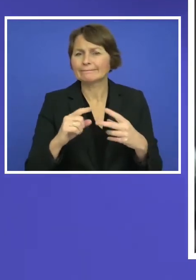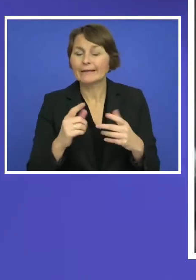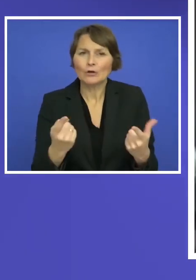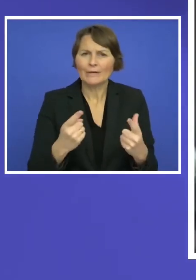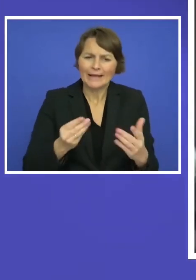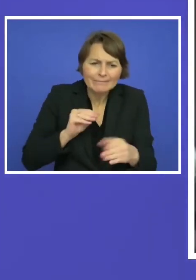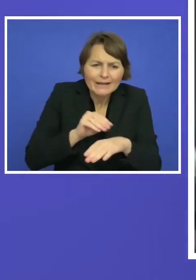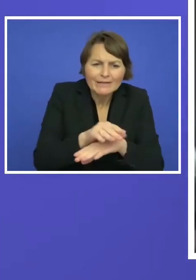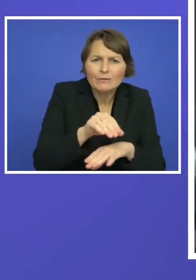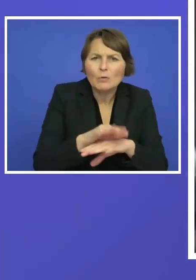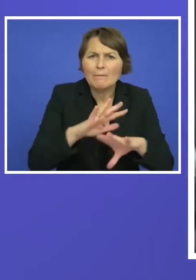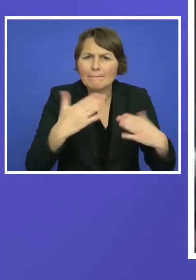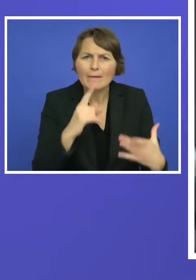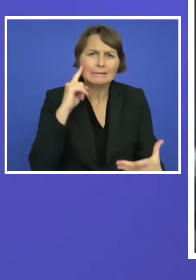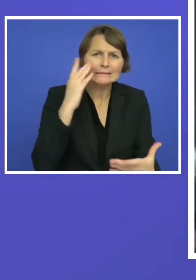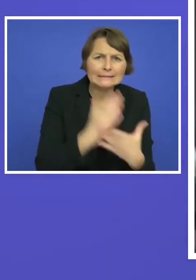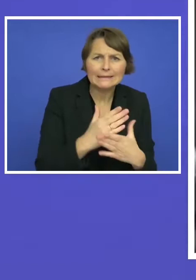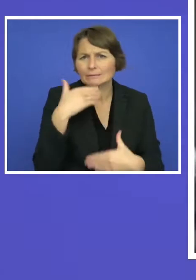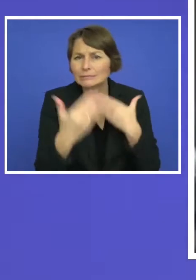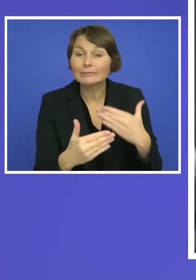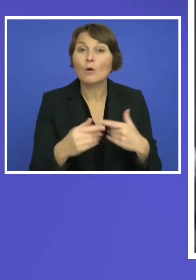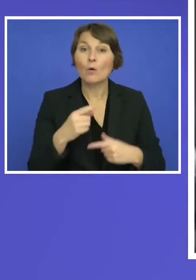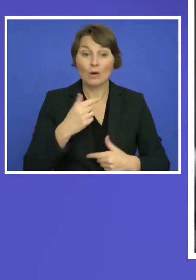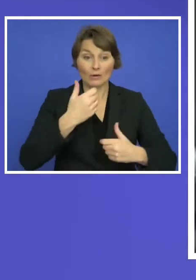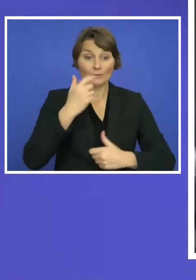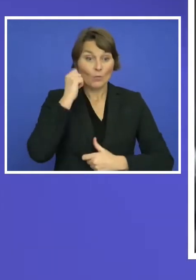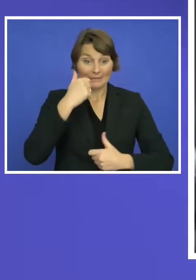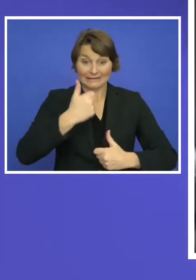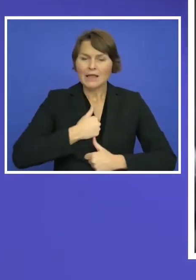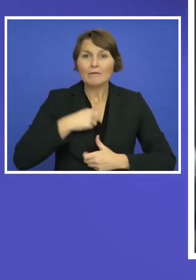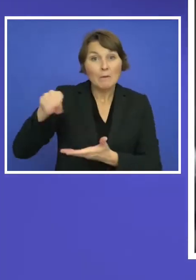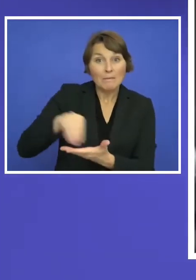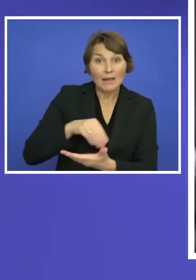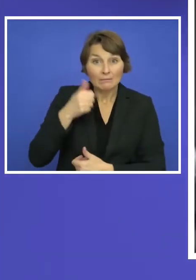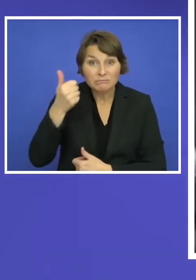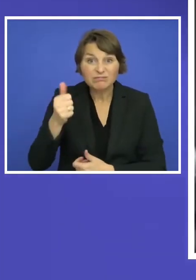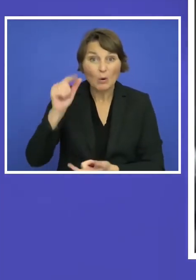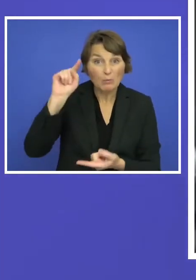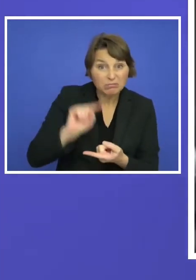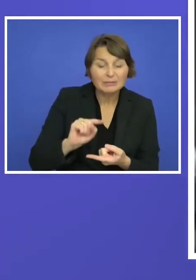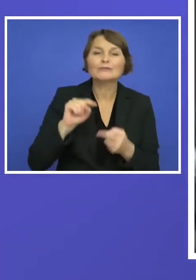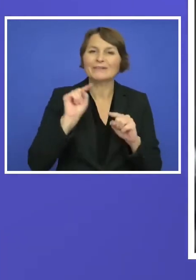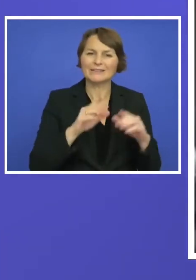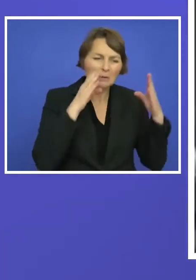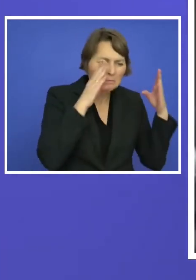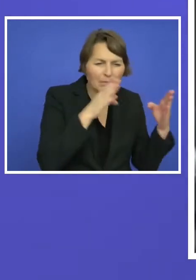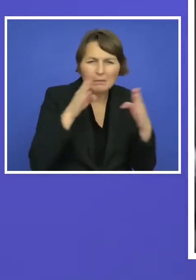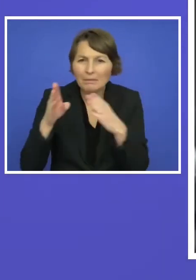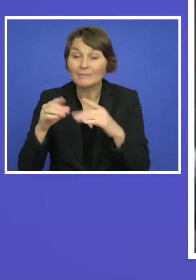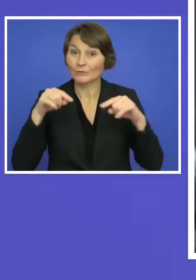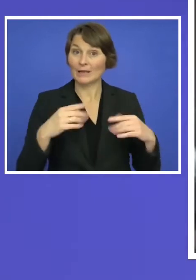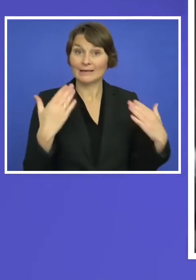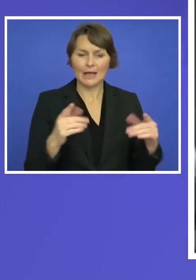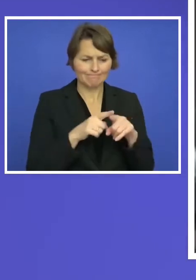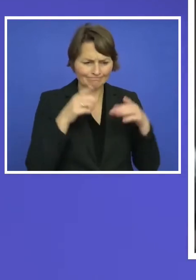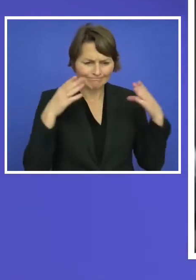even compensated, these are all issues that need to be addressed and further worked on. Today, we'll be really focusing on the theme of